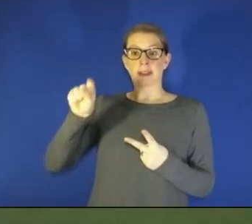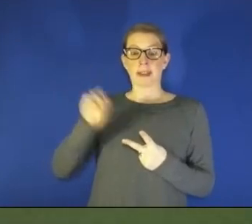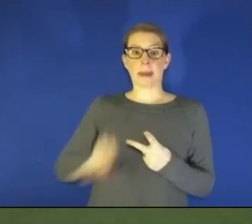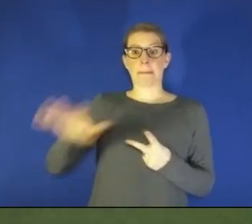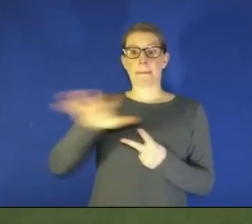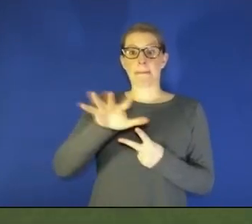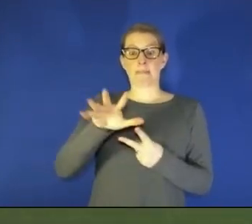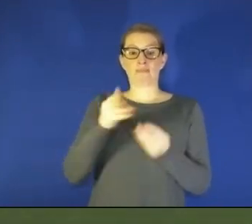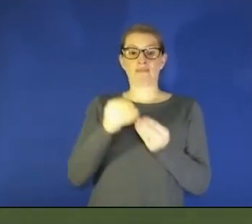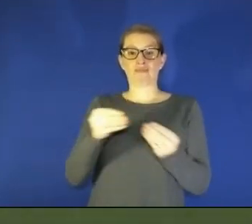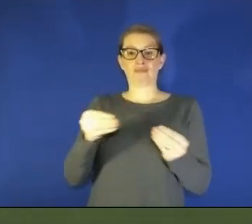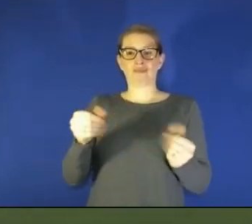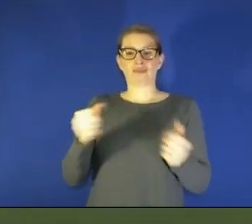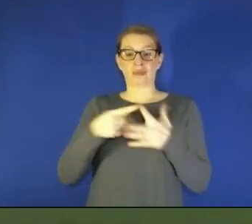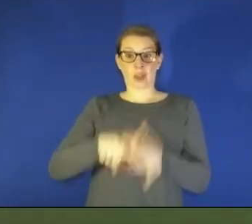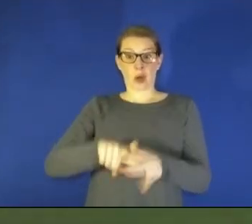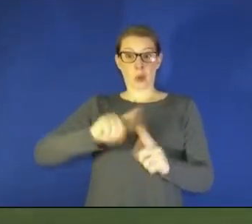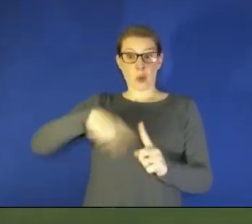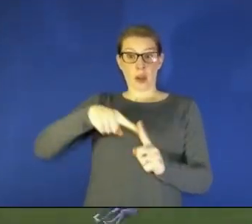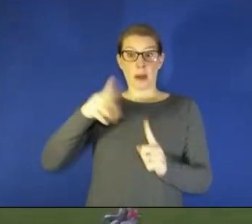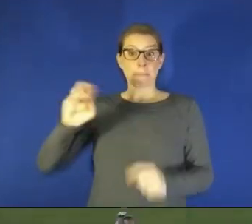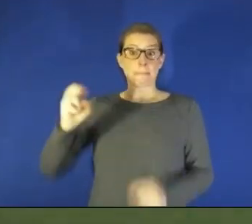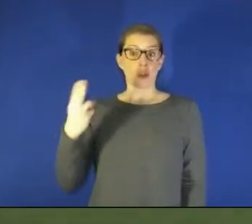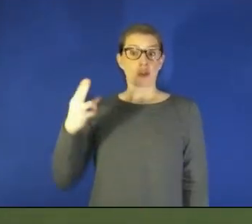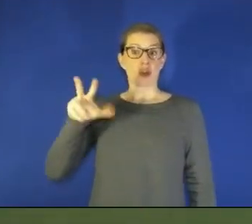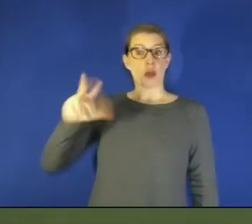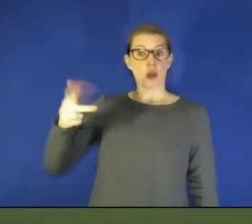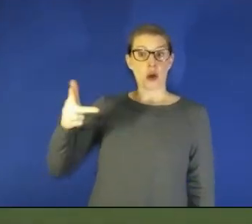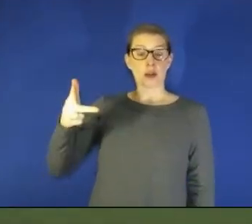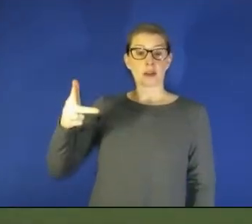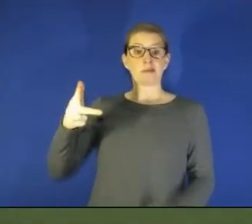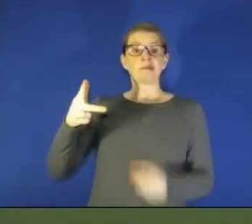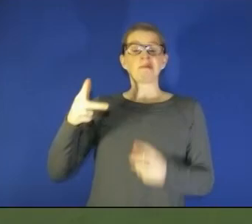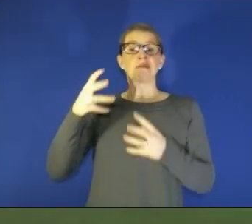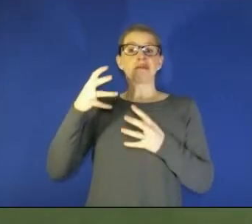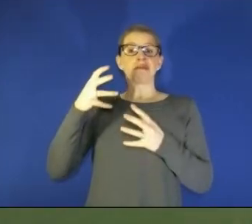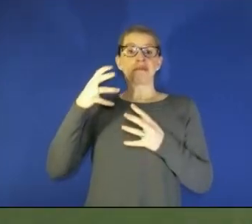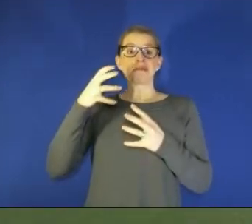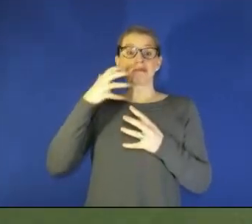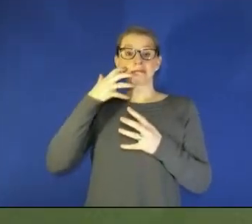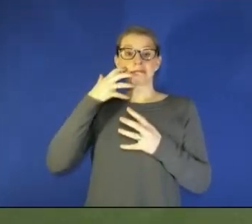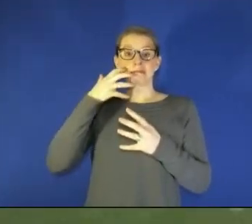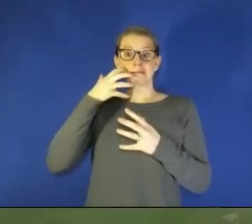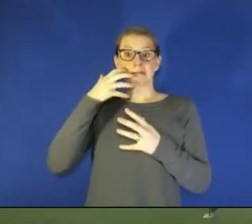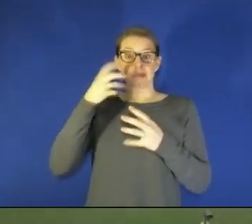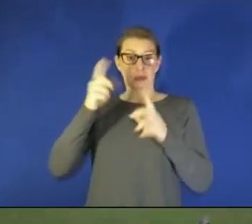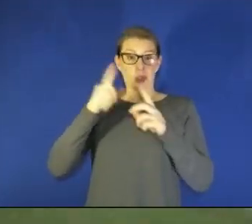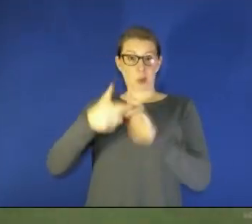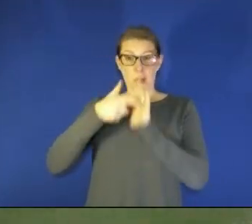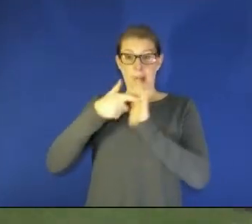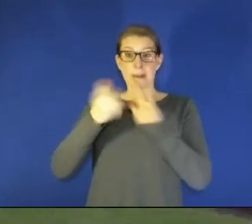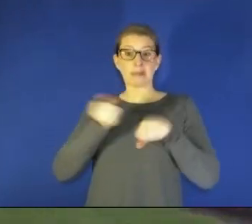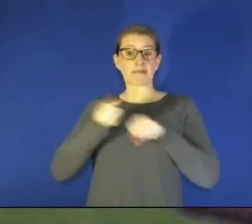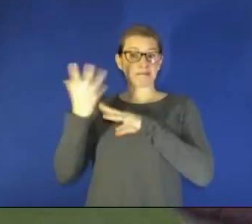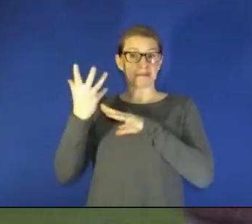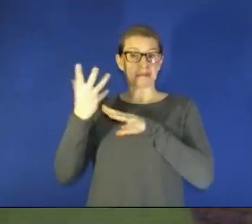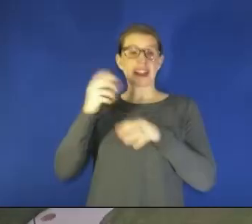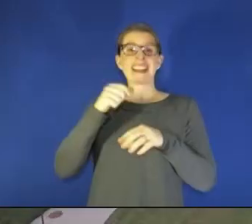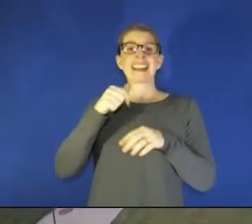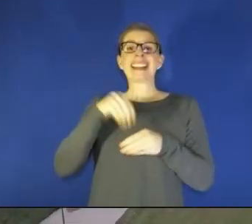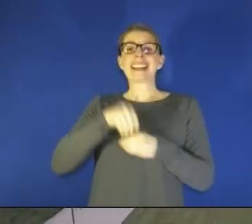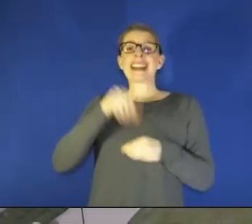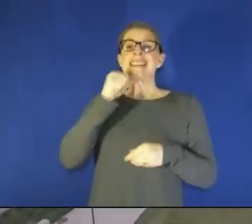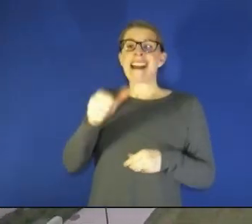of the mask requirement on March 3rd with the removal of the requirement in non-classroom settings as COVID cases